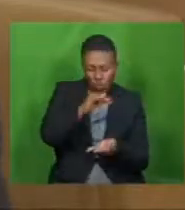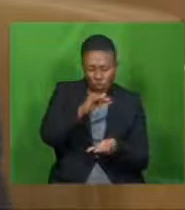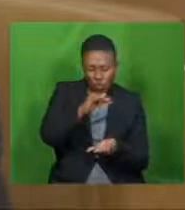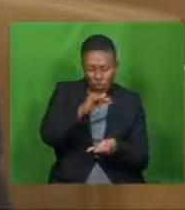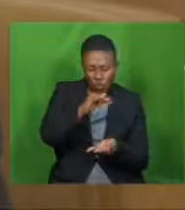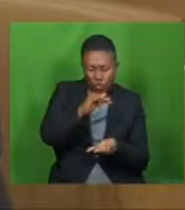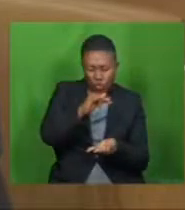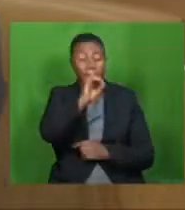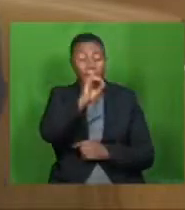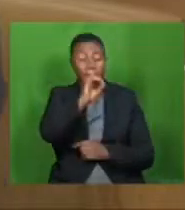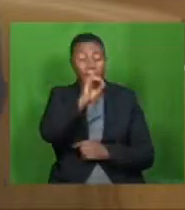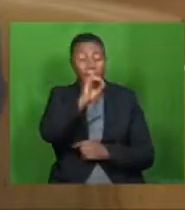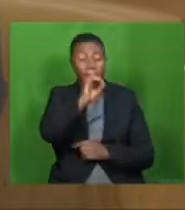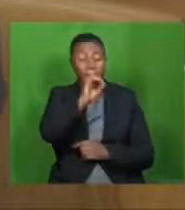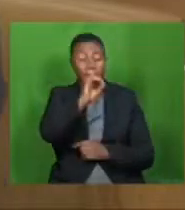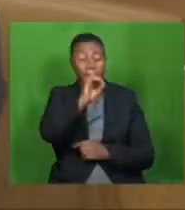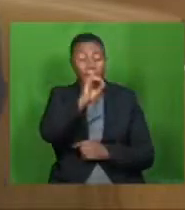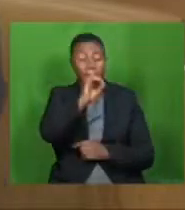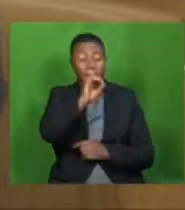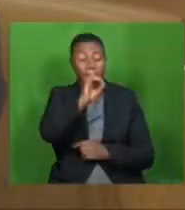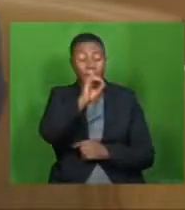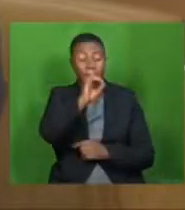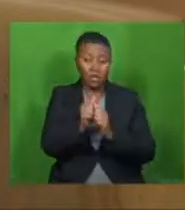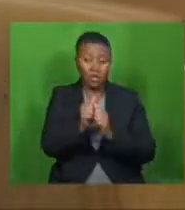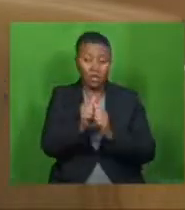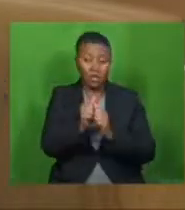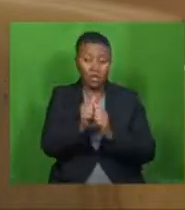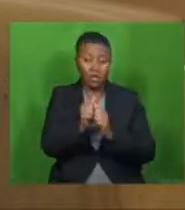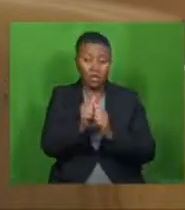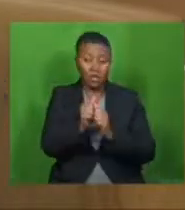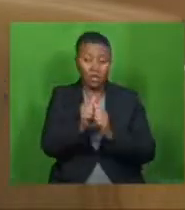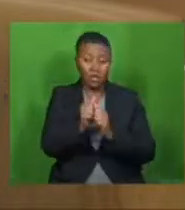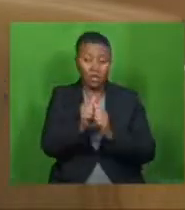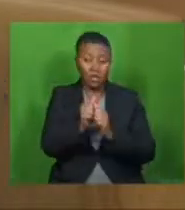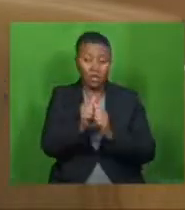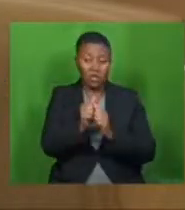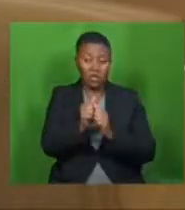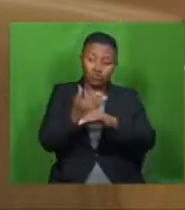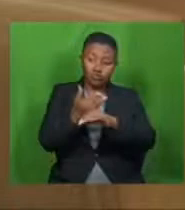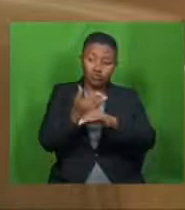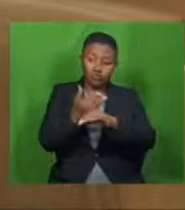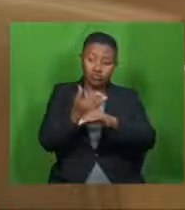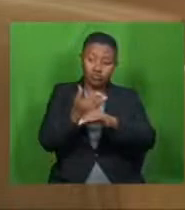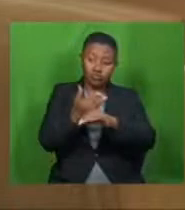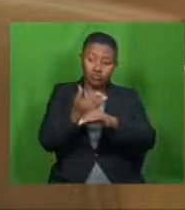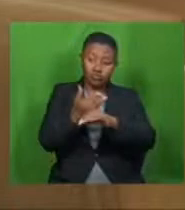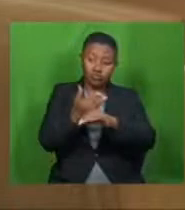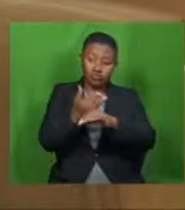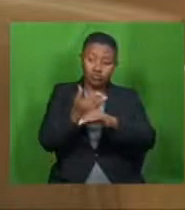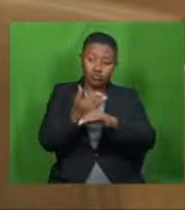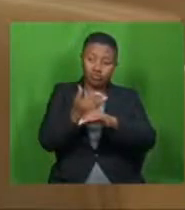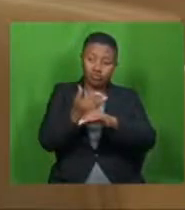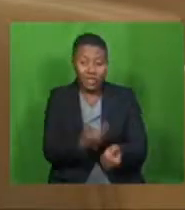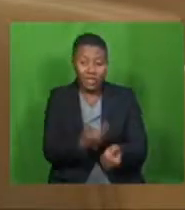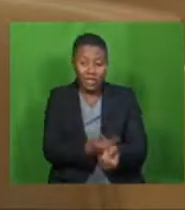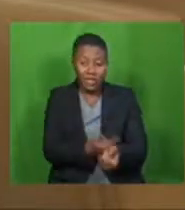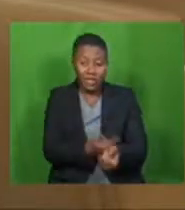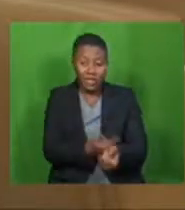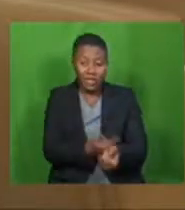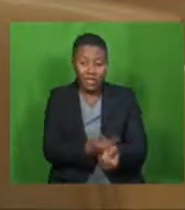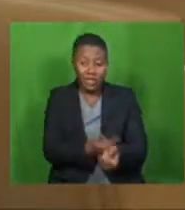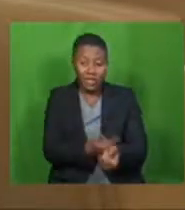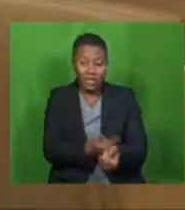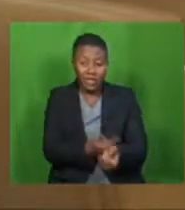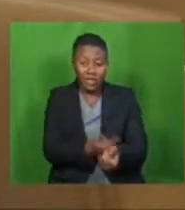1% in temperature in Ghana, which is scary. And he goes on to give us